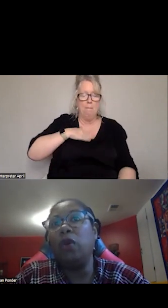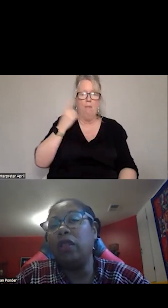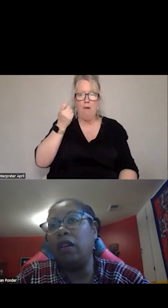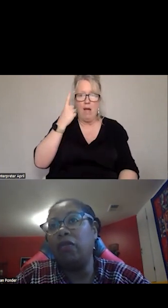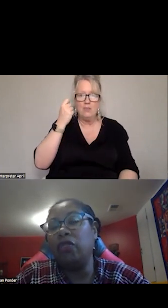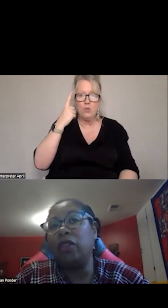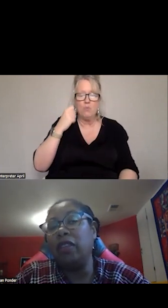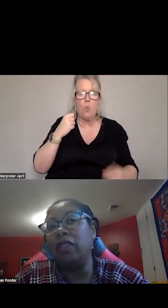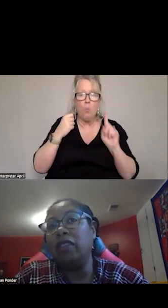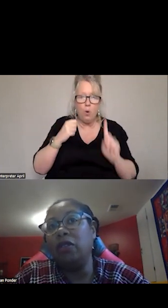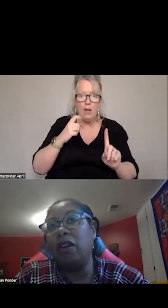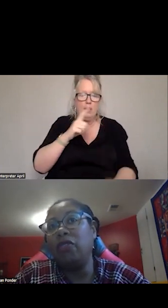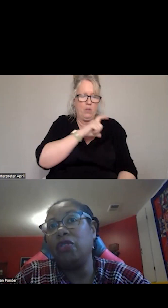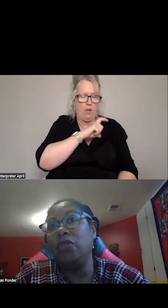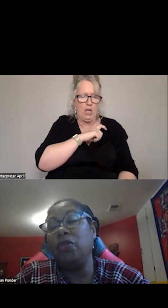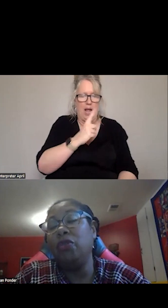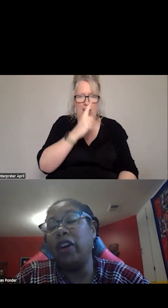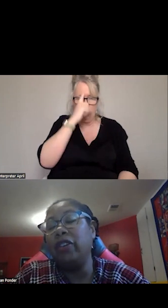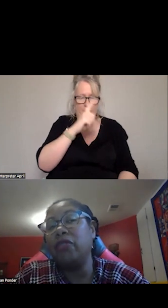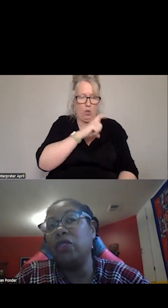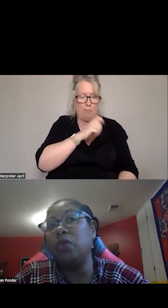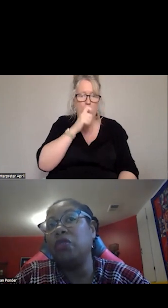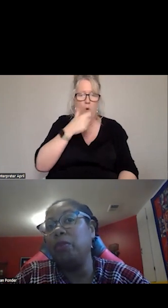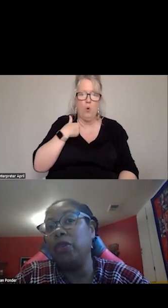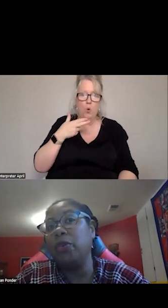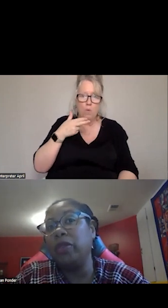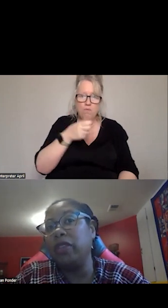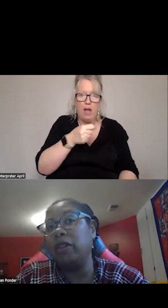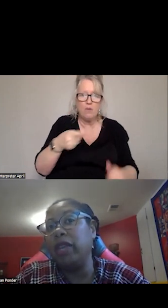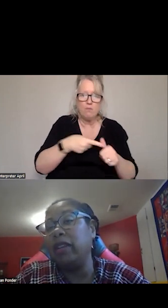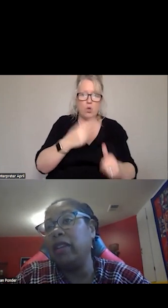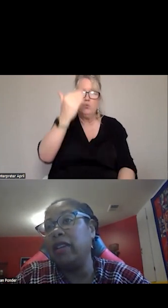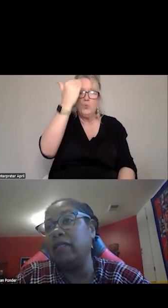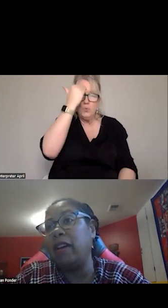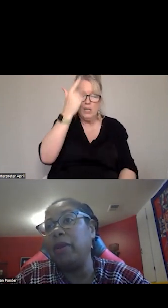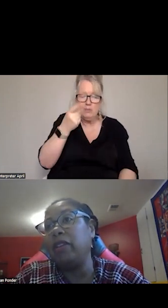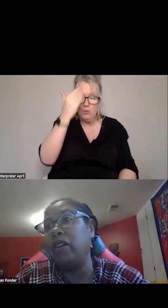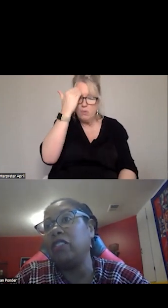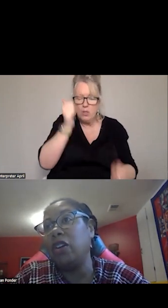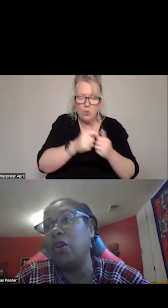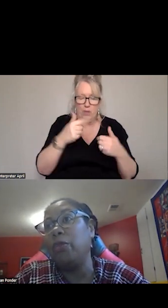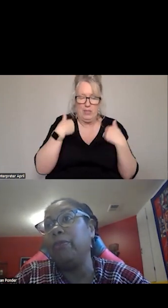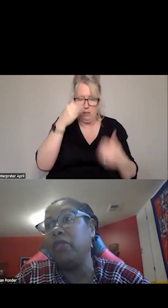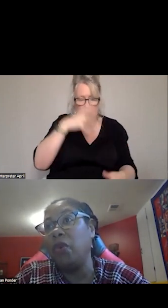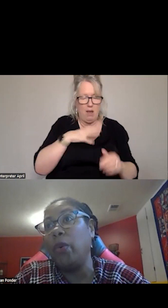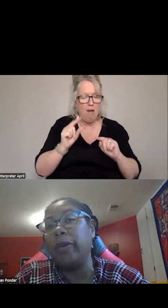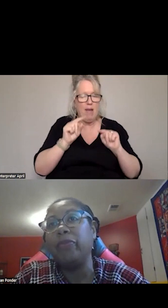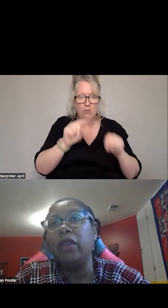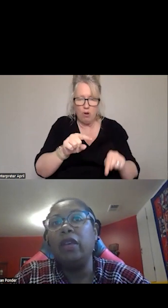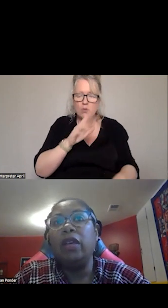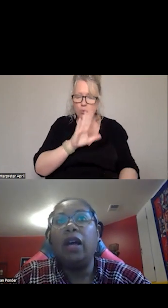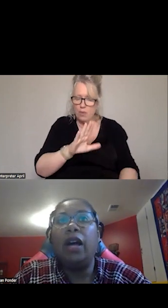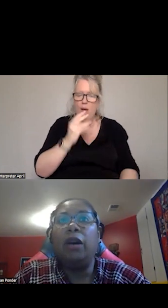least one of the officers, I think, the officer who fired first was familiar with the young man and had gone to the home